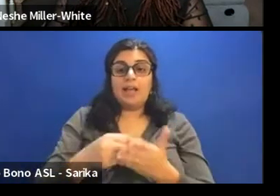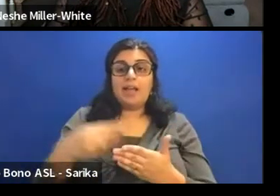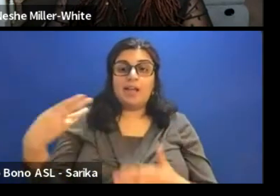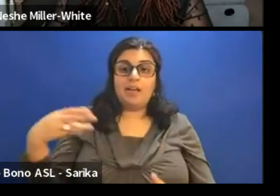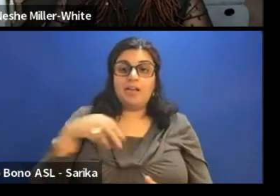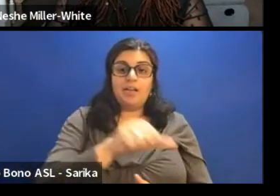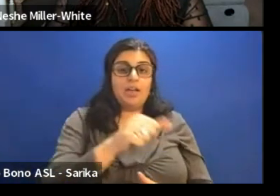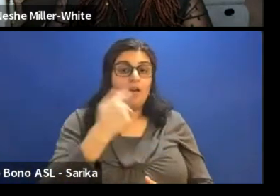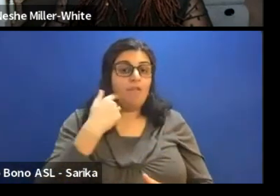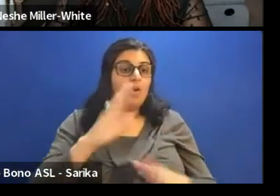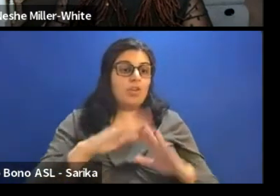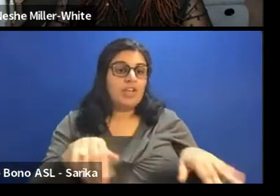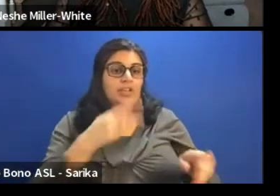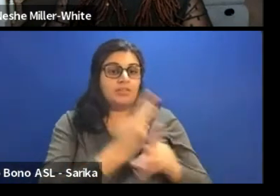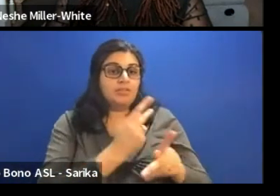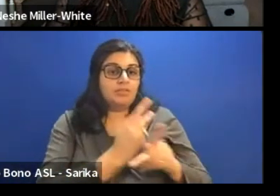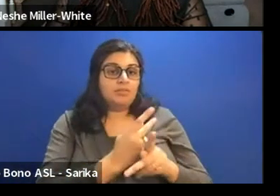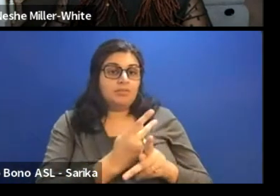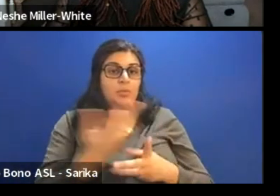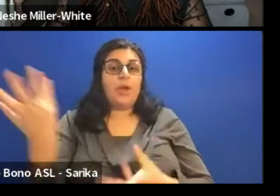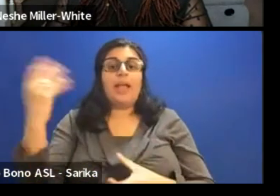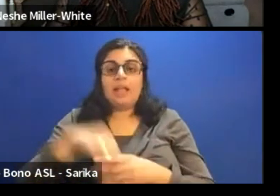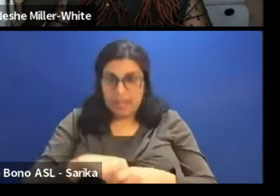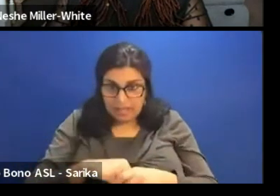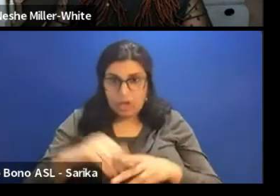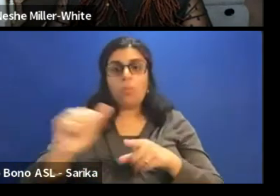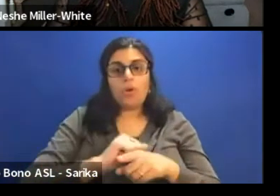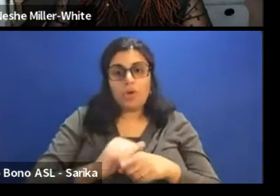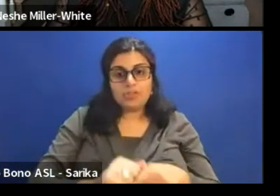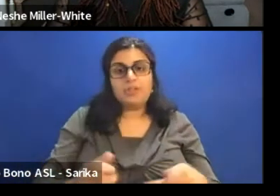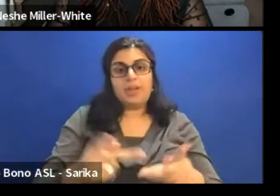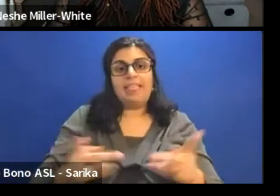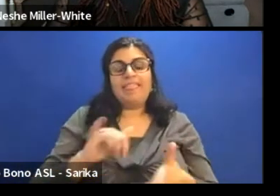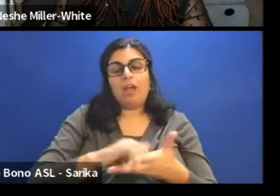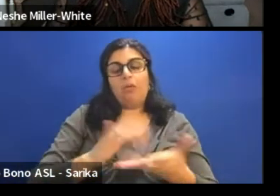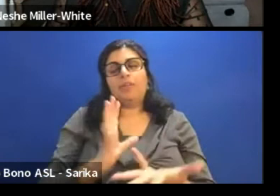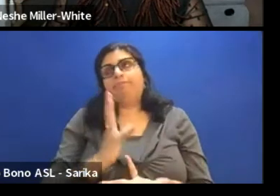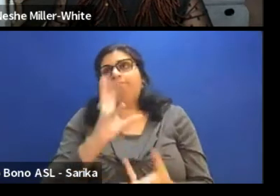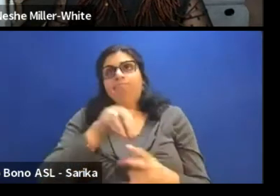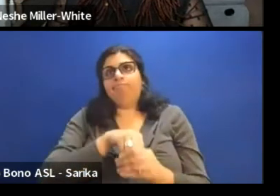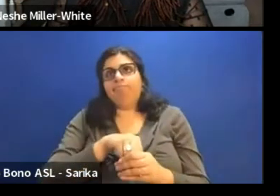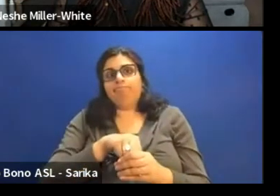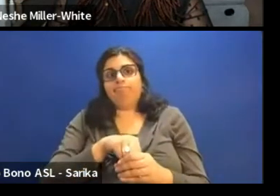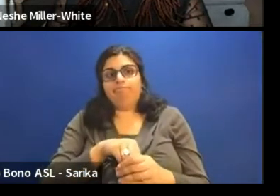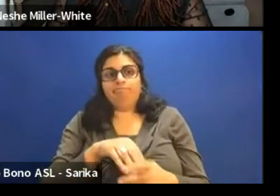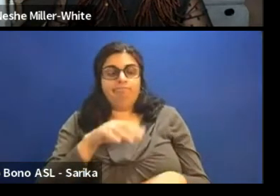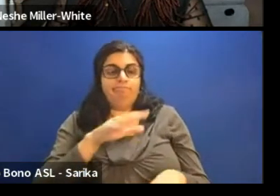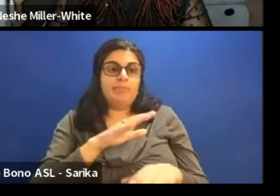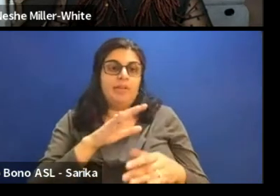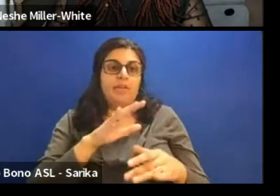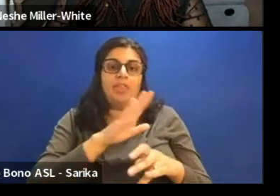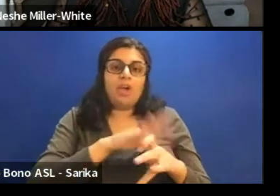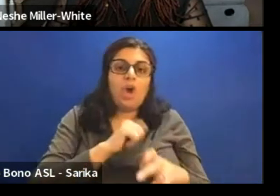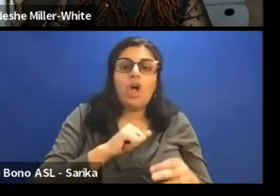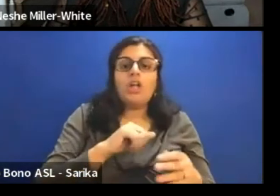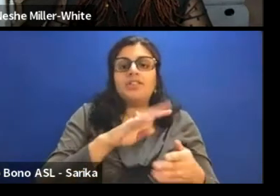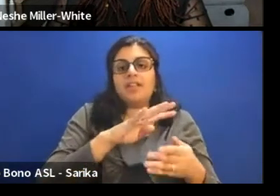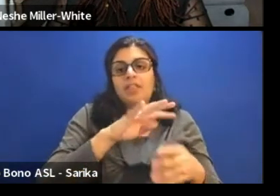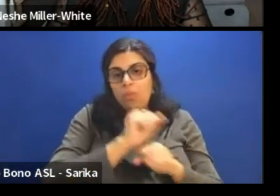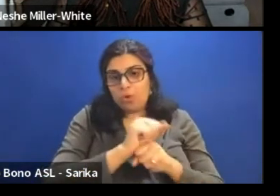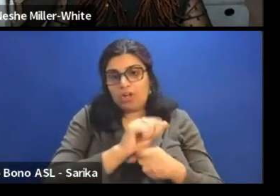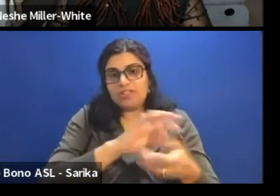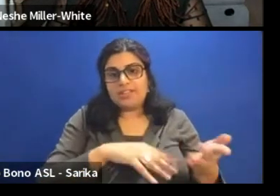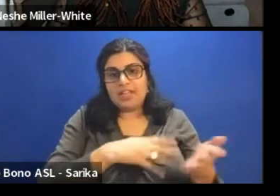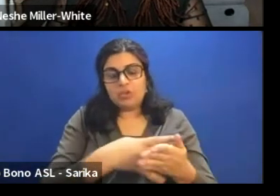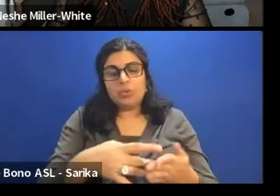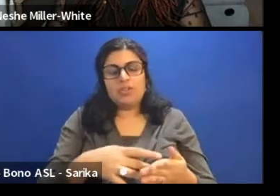childcare. We had childcare in rehearsal spaces and had that as a part of the calls and the work schedule. So I'd love to hear about what that